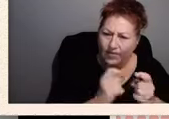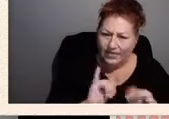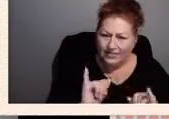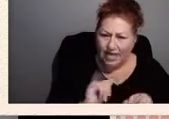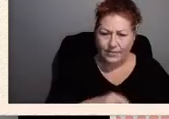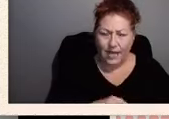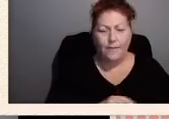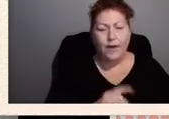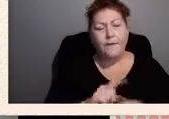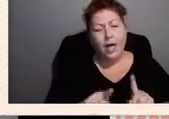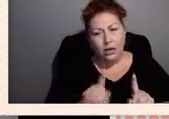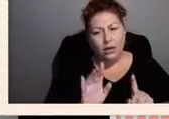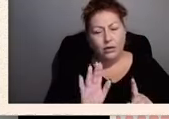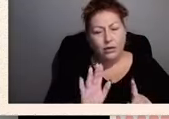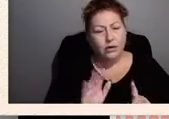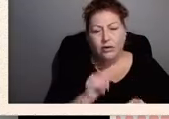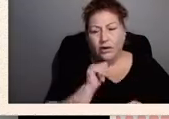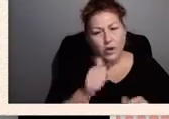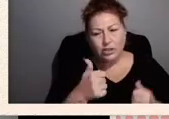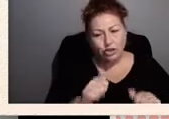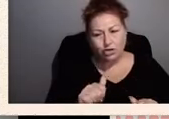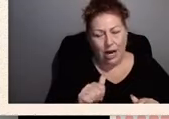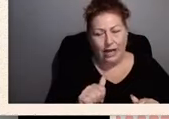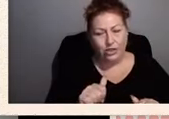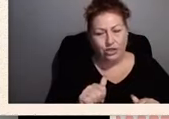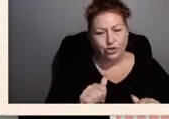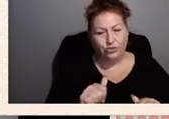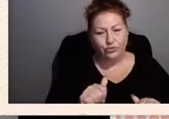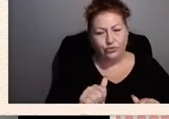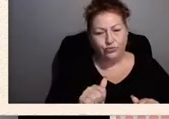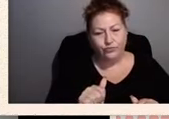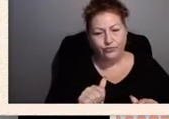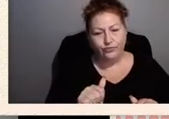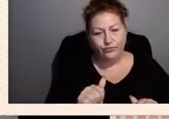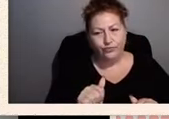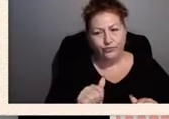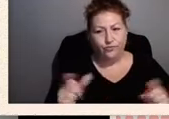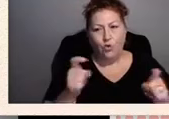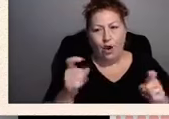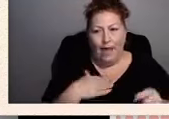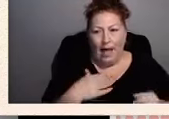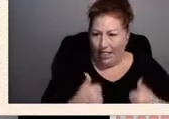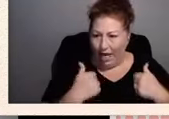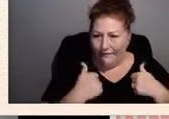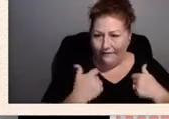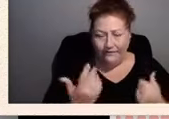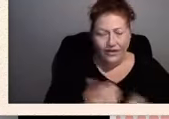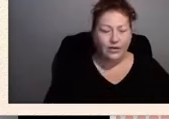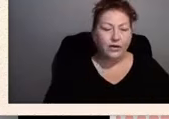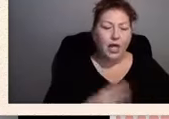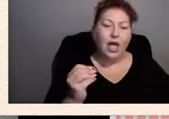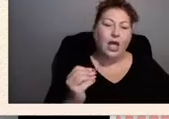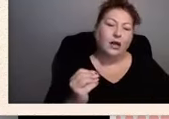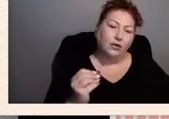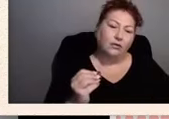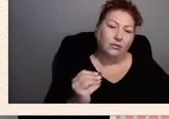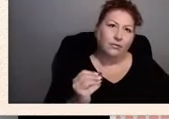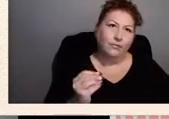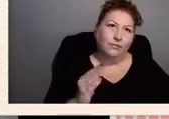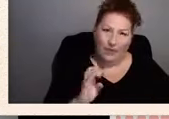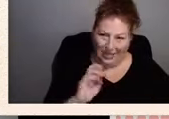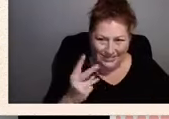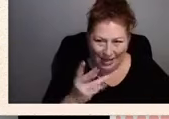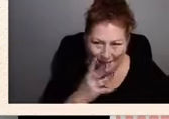but wasn't trying to run my life, and be a second mom,